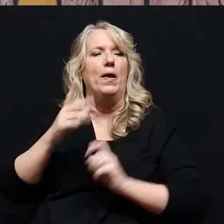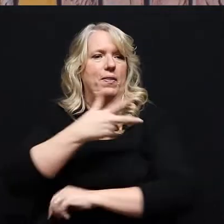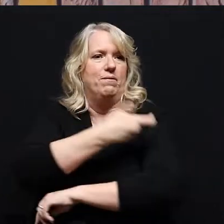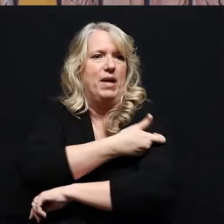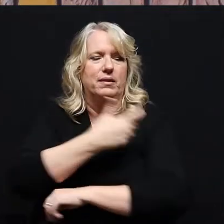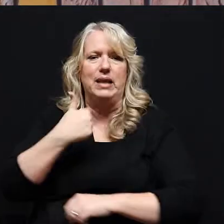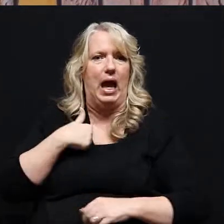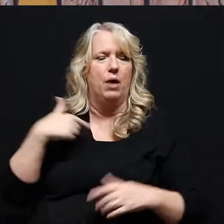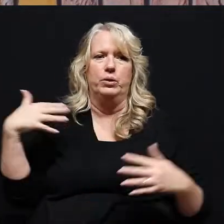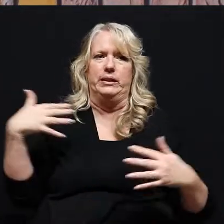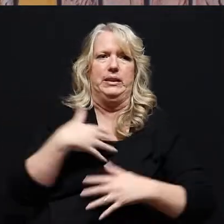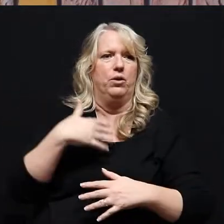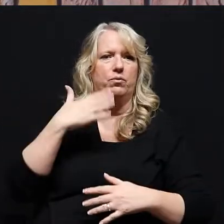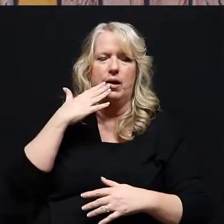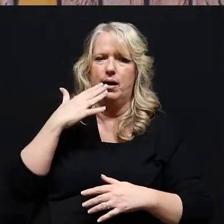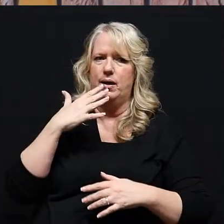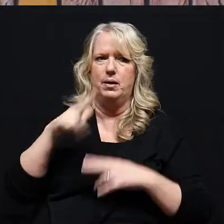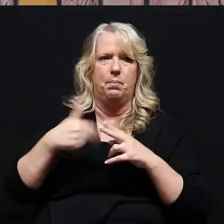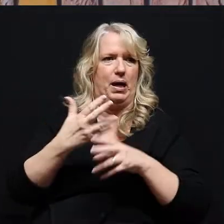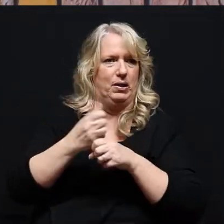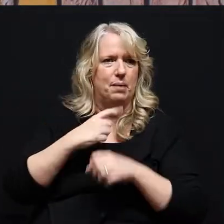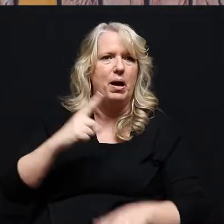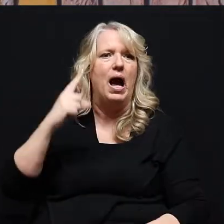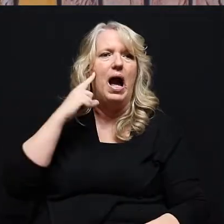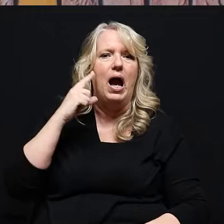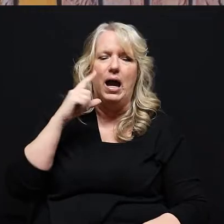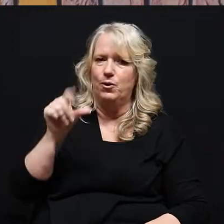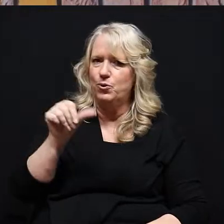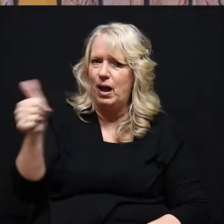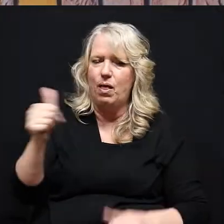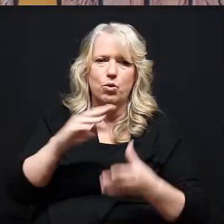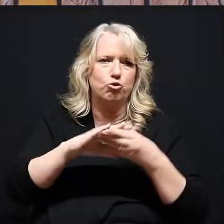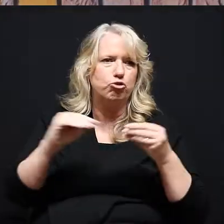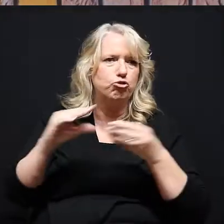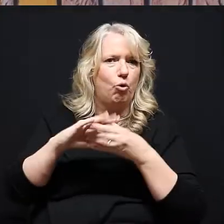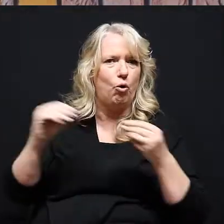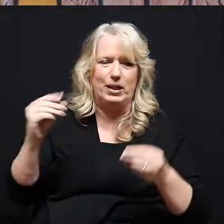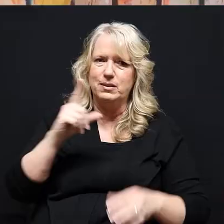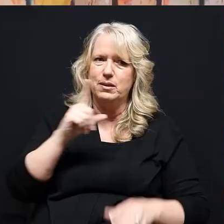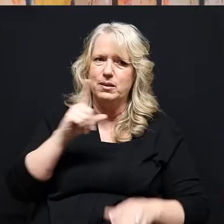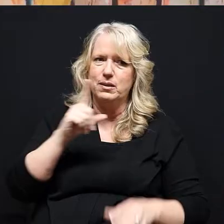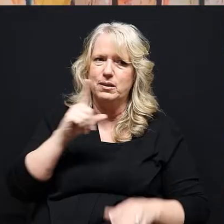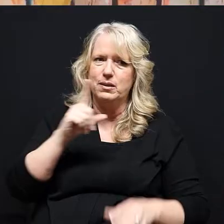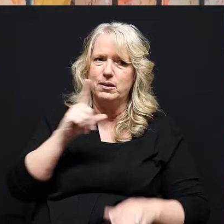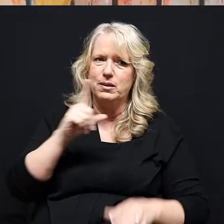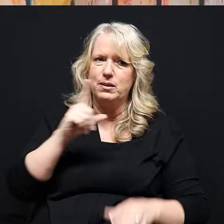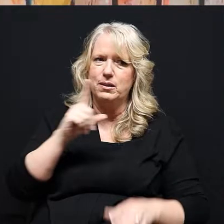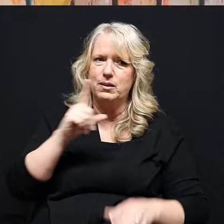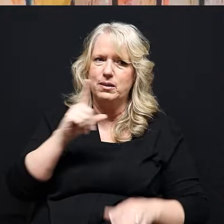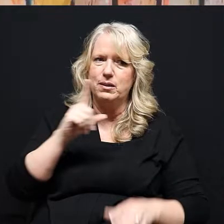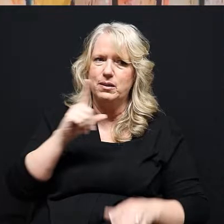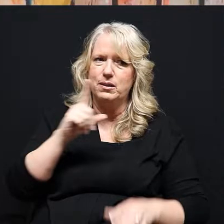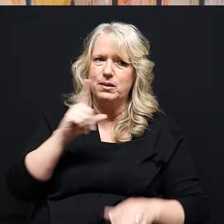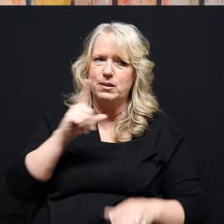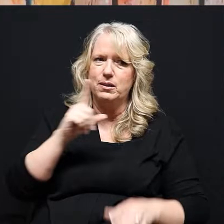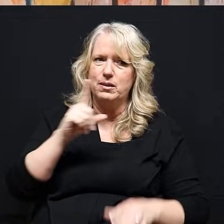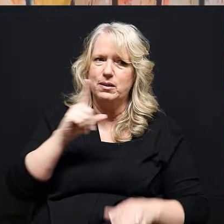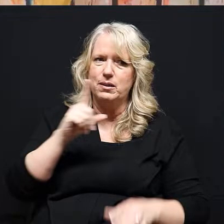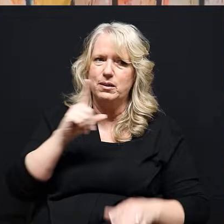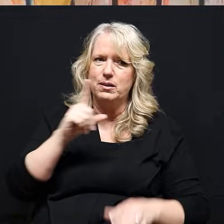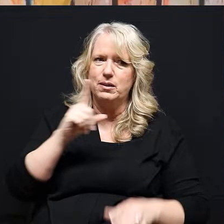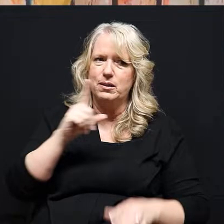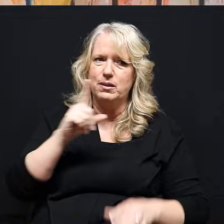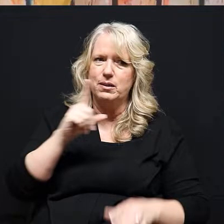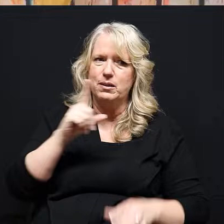was terrified of getting it. I heard all the stories, and I was really afraid. Text, Leah Mapstead. She